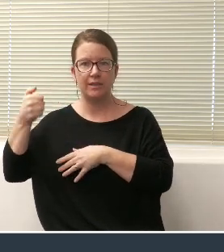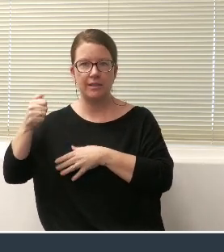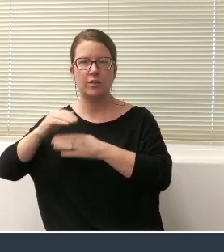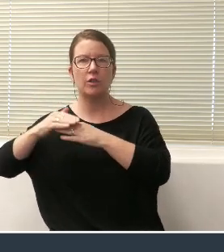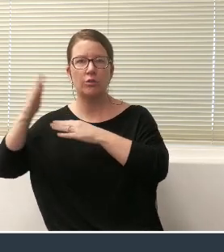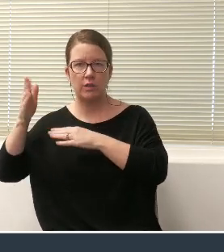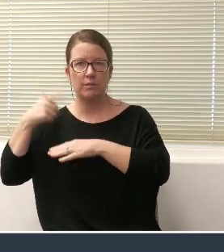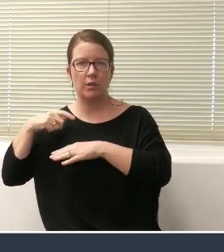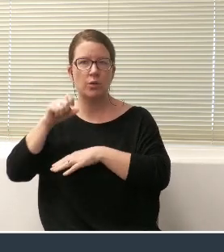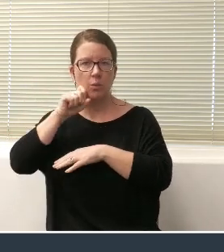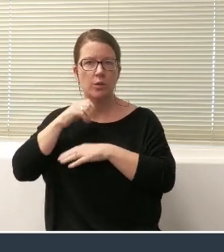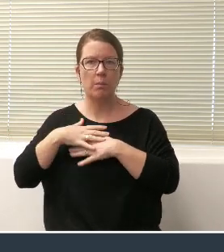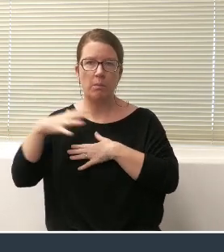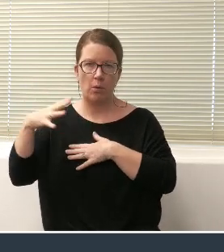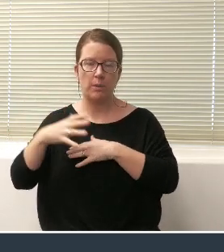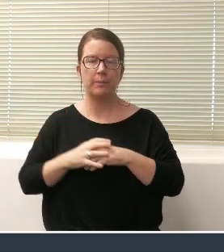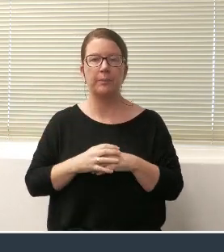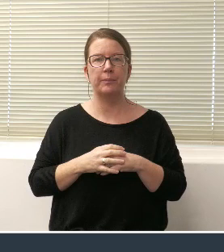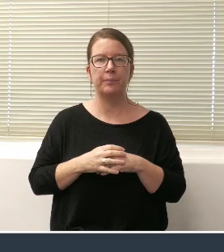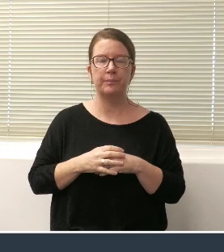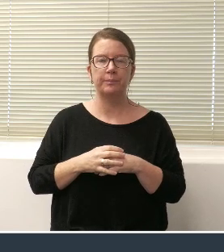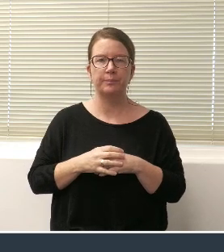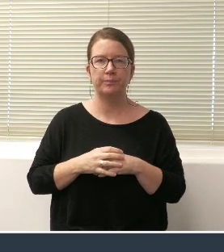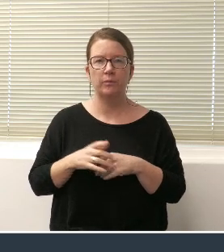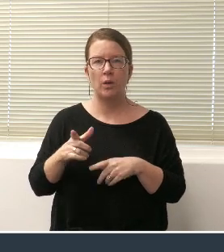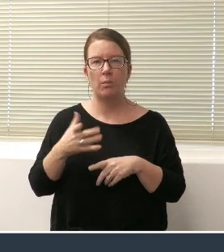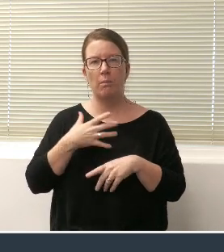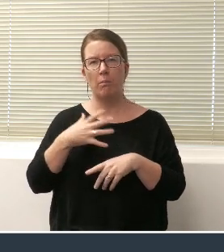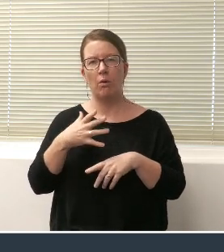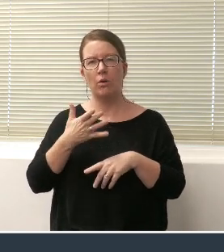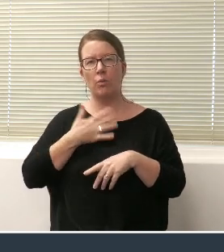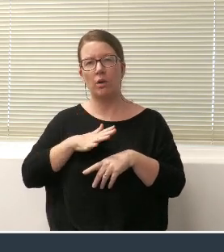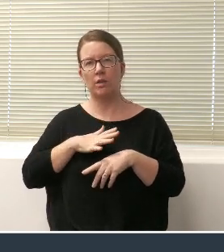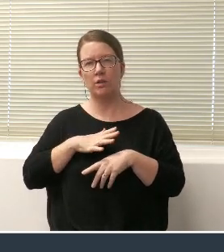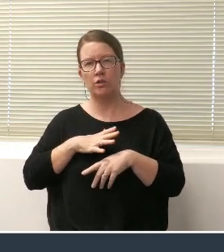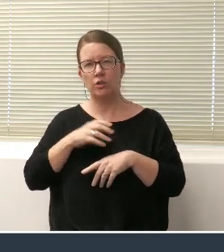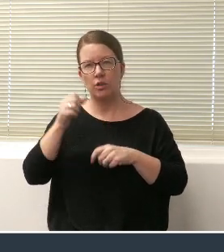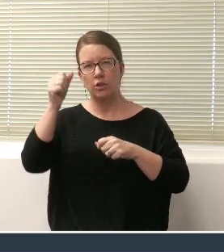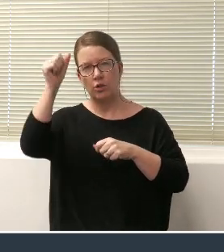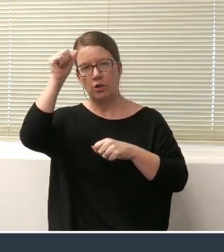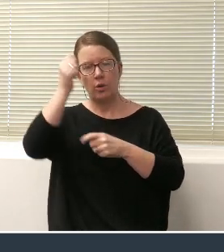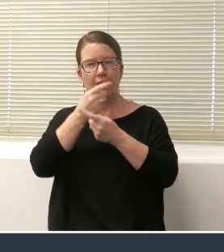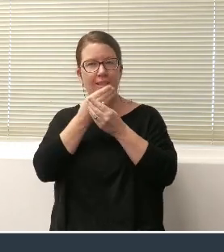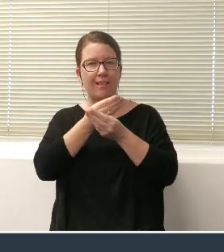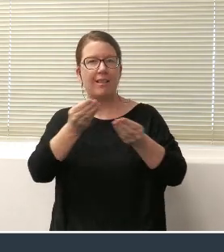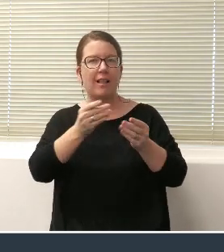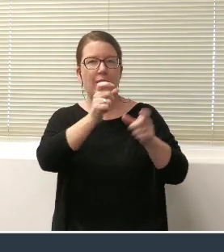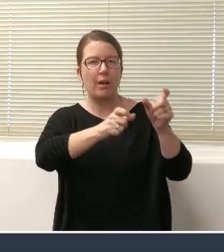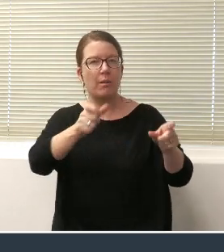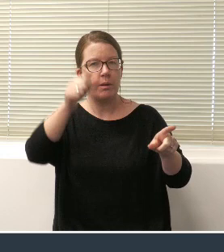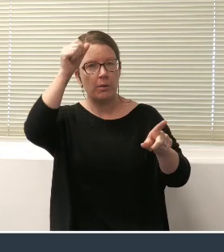because their cost base had increased higher, so that was a minimum. Yeah, it's just more a case of reassuring the residents that we're not just